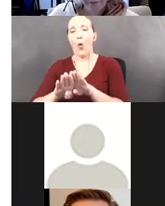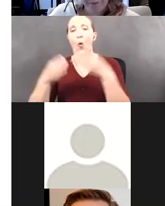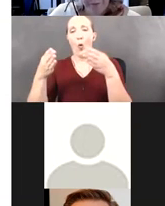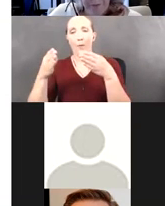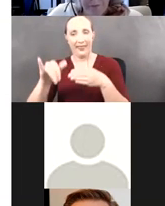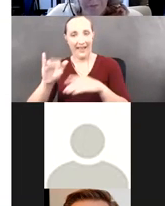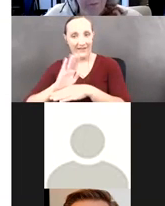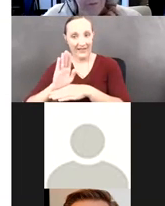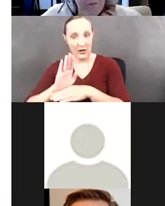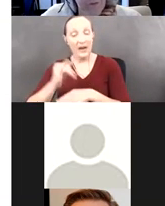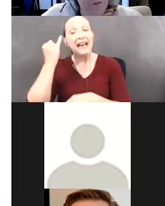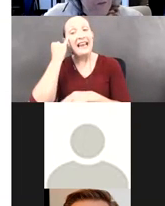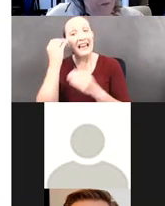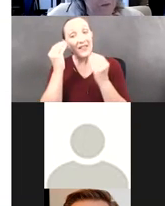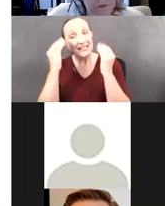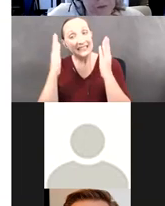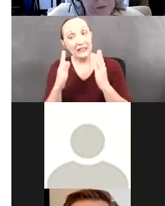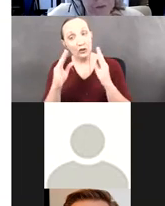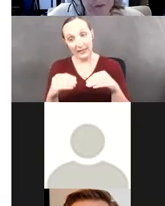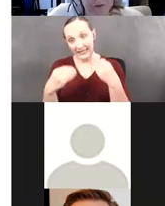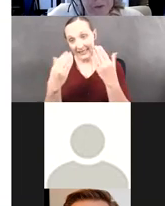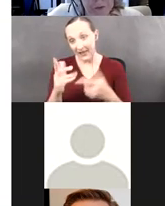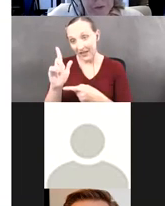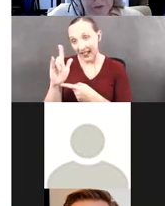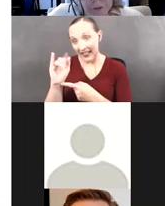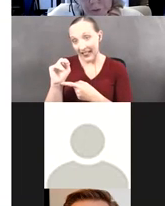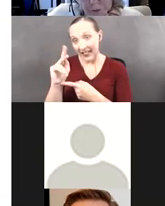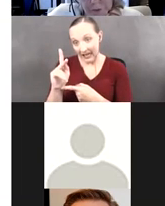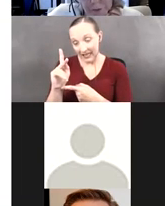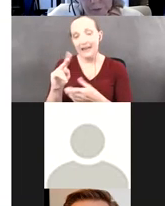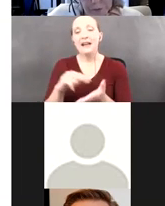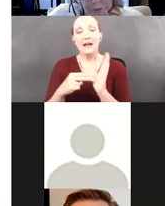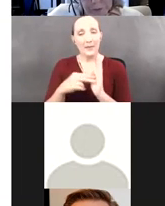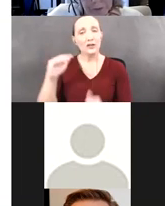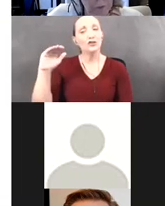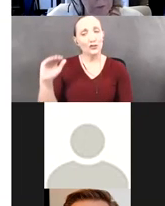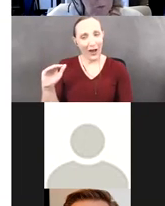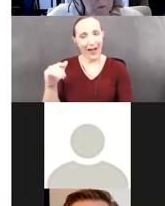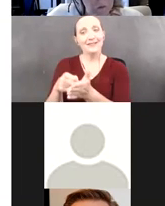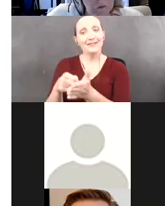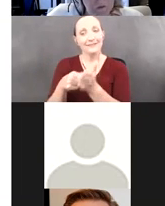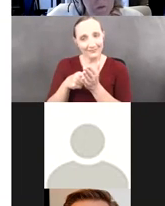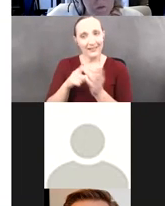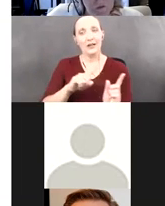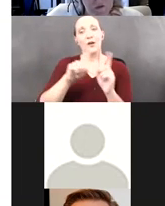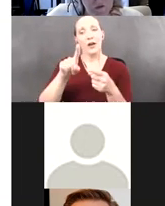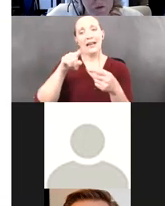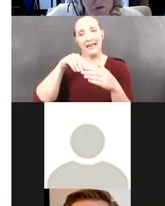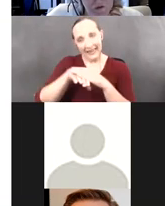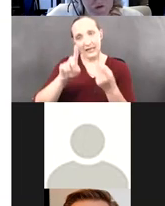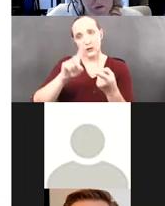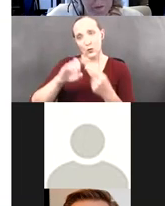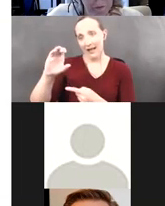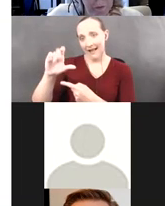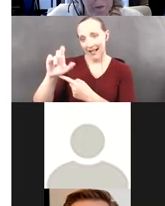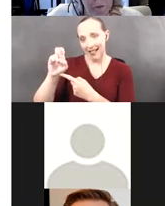child's teacher is providing Si su links to the Great hijo, Minds in Sync el maestro de videos, su hijo your le child da still needs to enlaces go de to los videos, Clever su and hijo open the todavía tiene InSync que